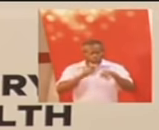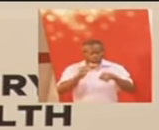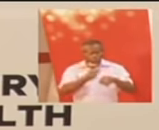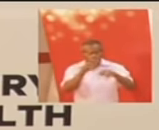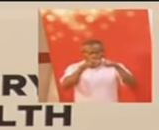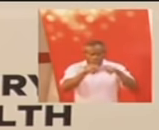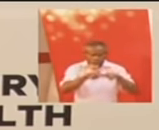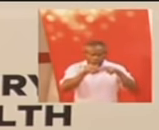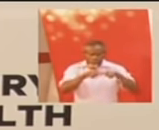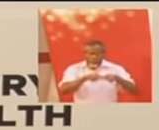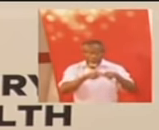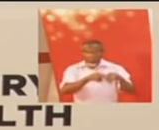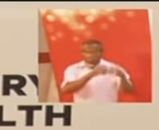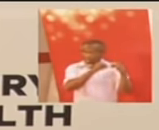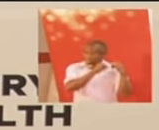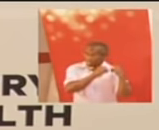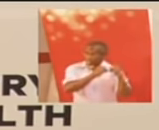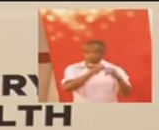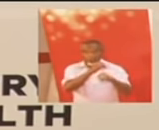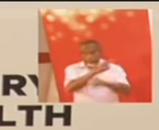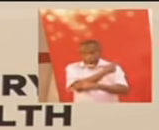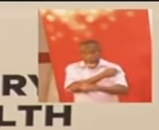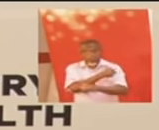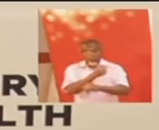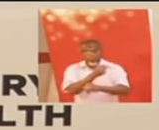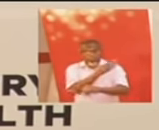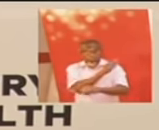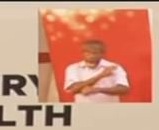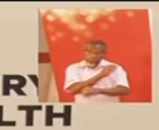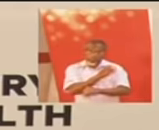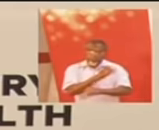parallel system into a non-clinical setting, which